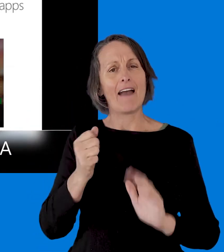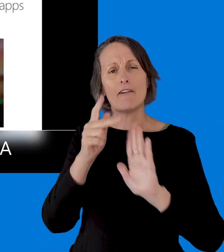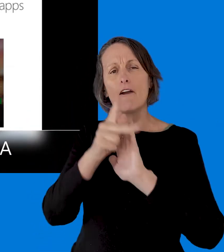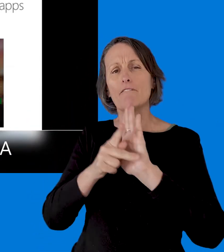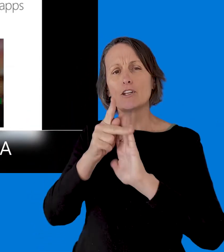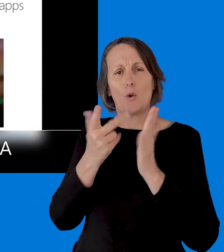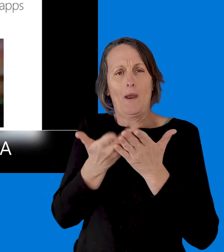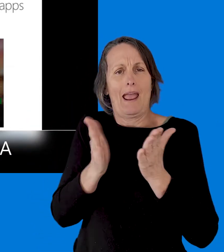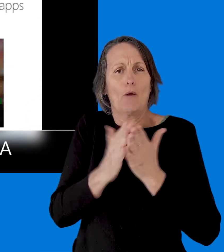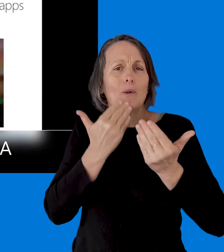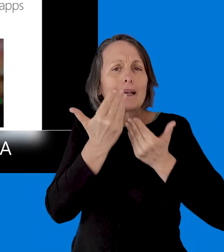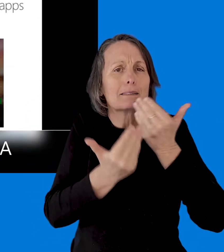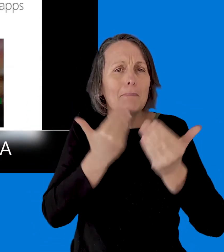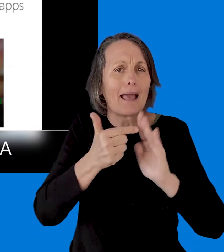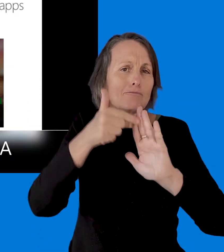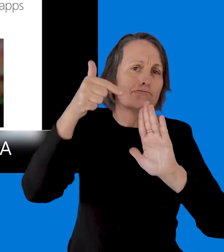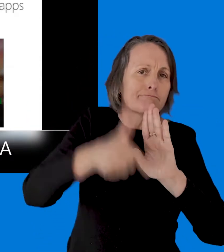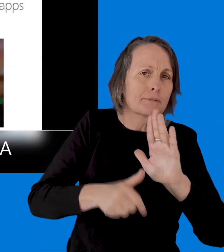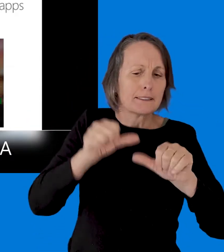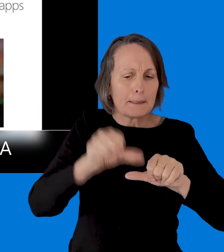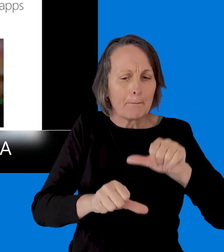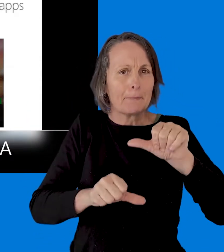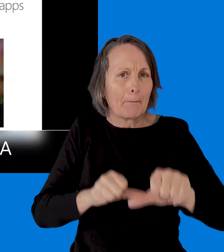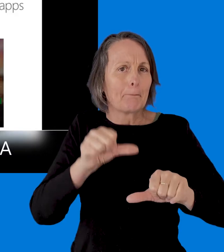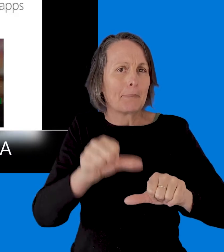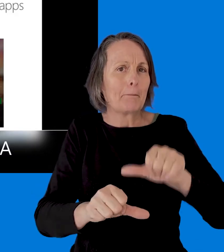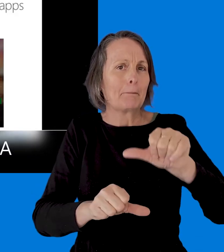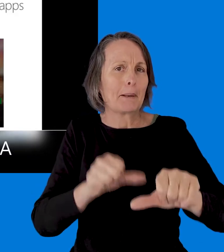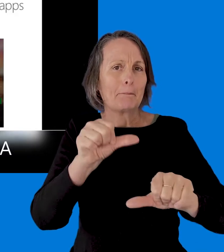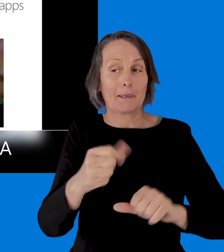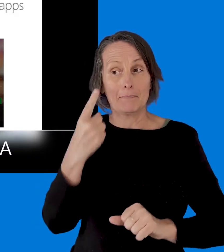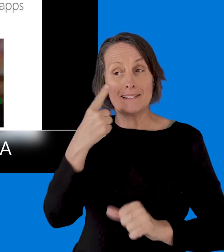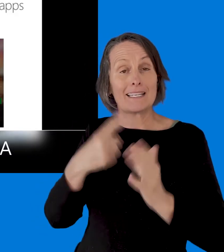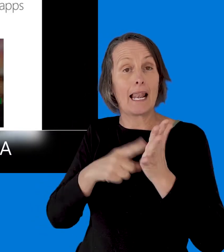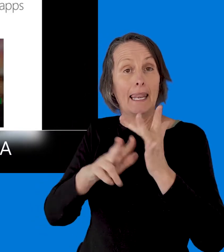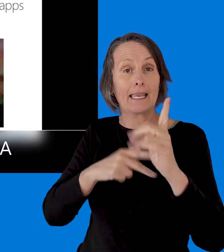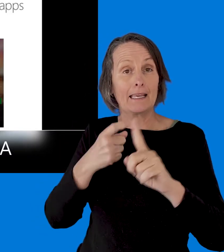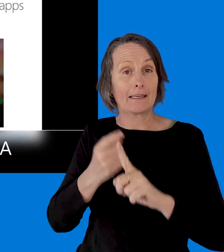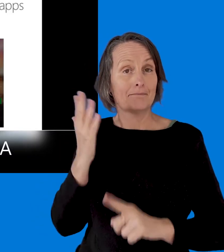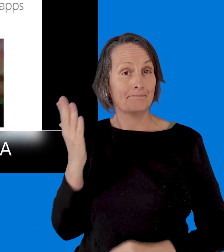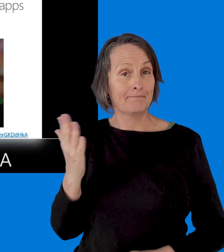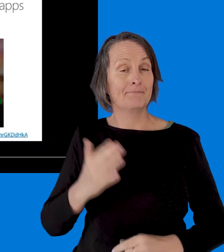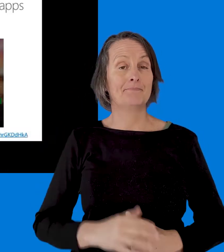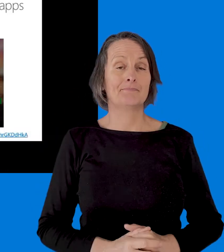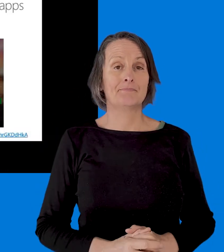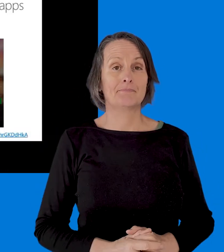There's a video on how to do this that describes it in good detail, and this video link is right here.